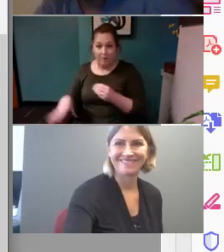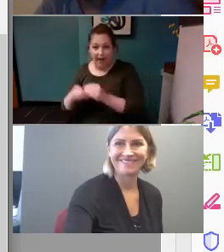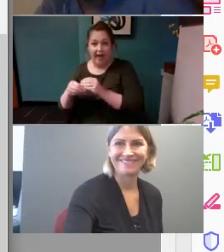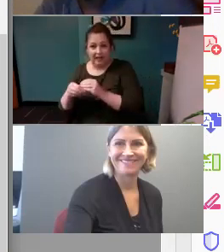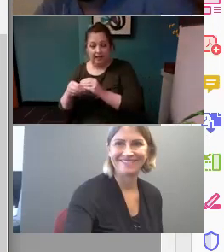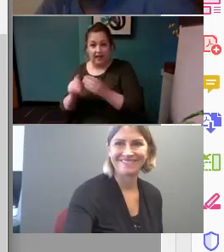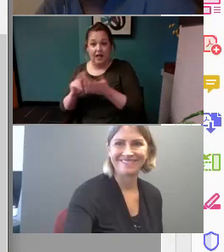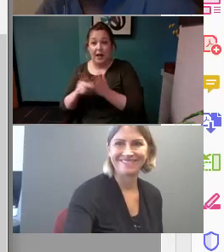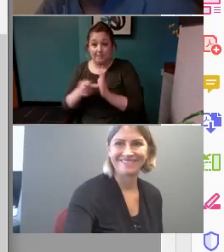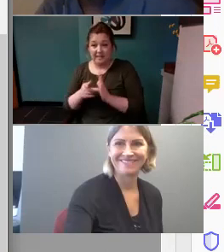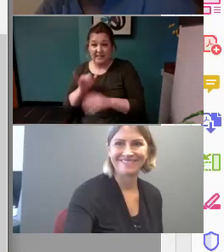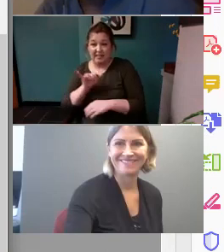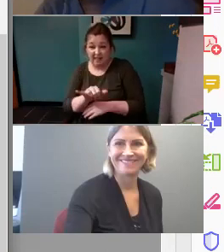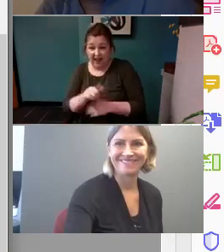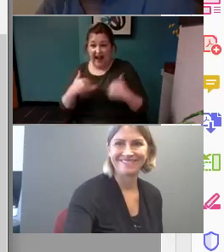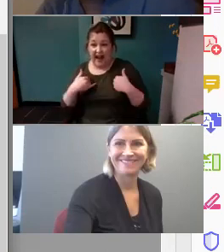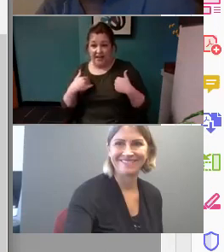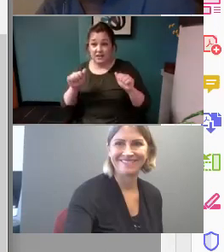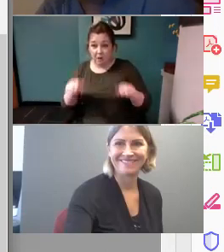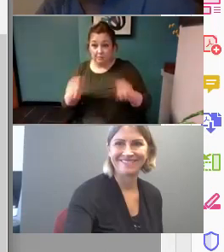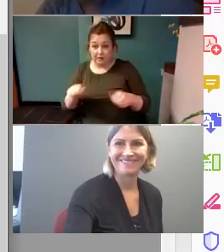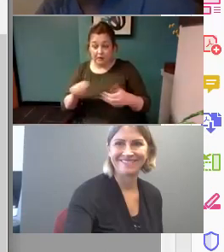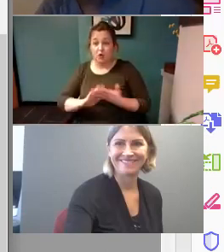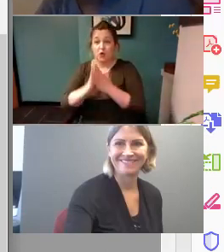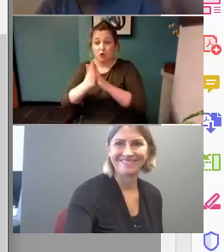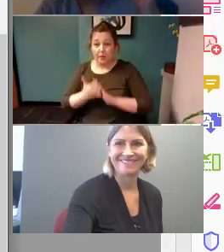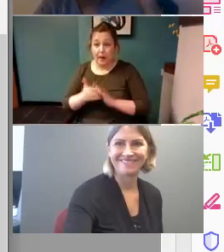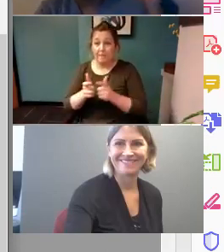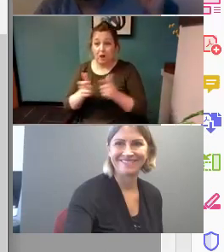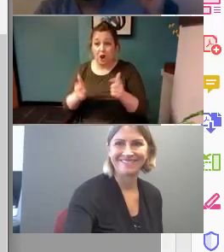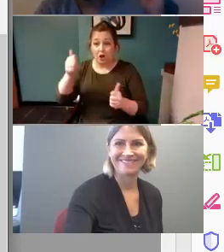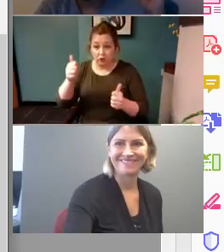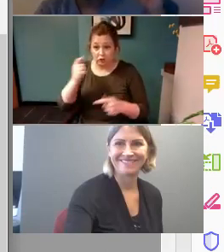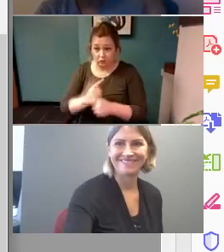larger, right? So yeah. Can I again say that it is